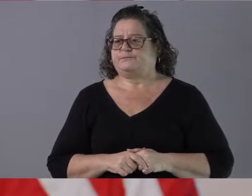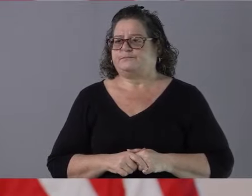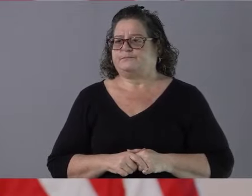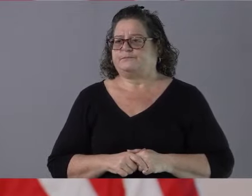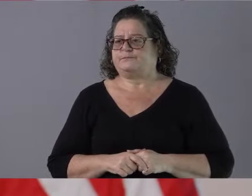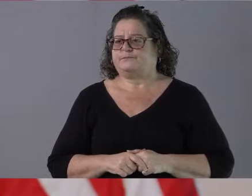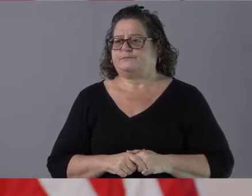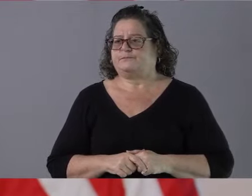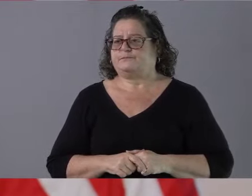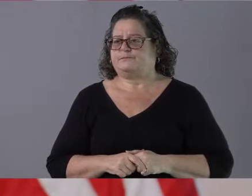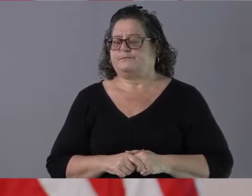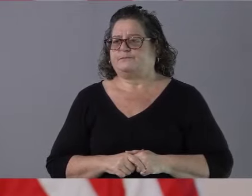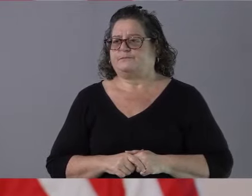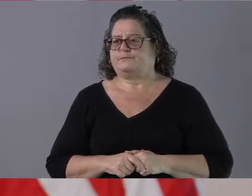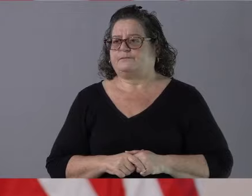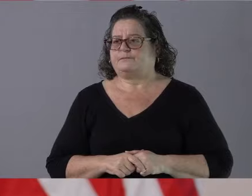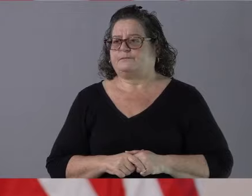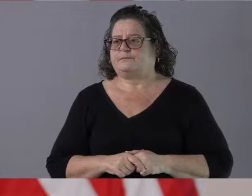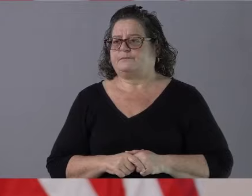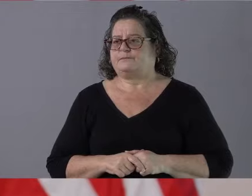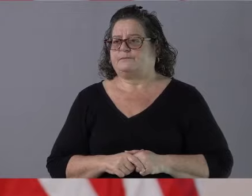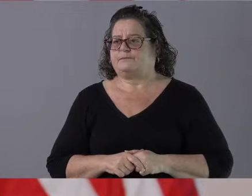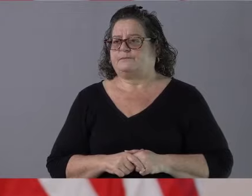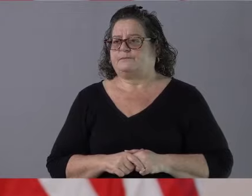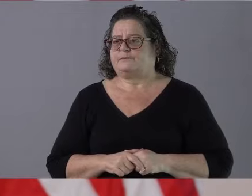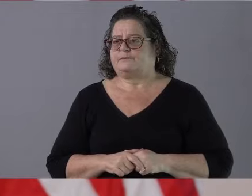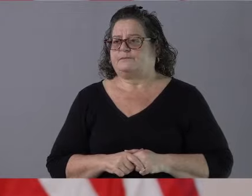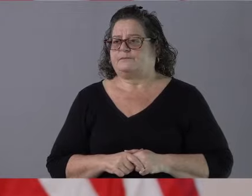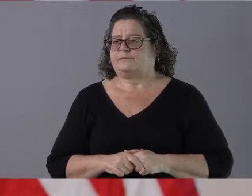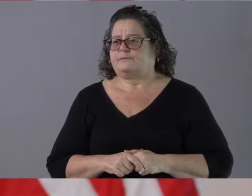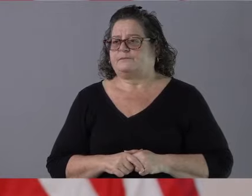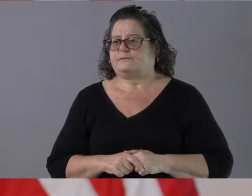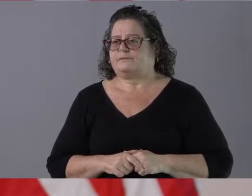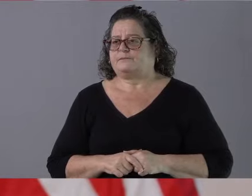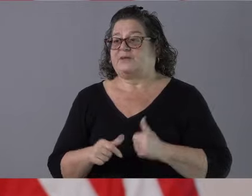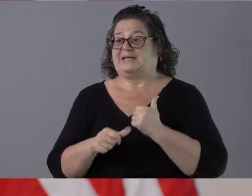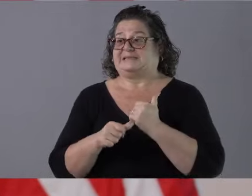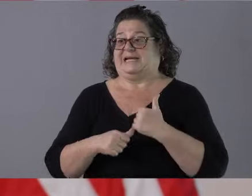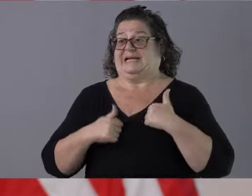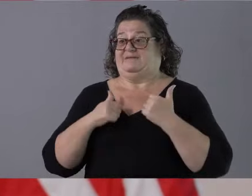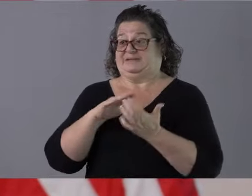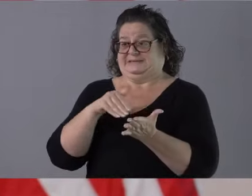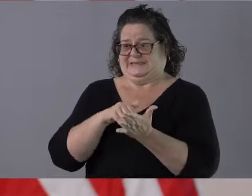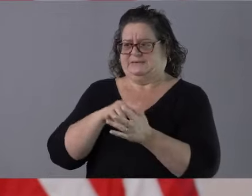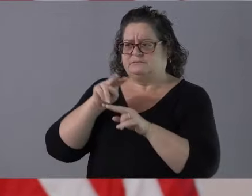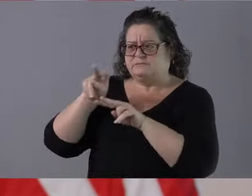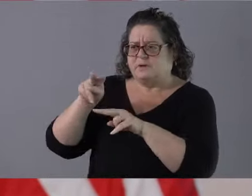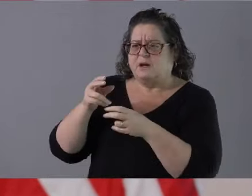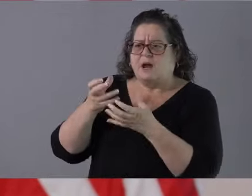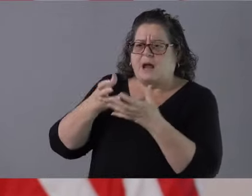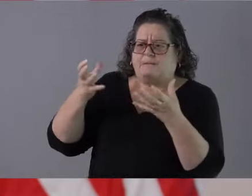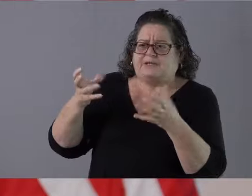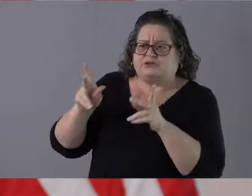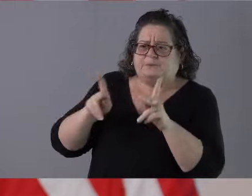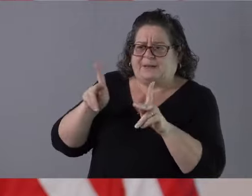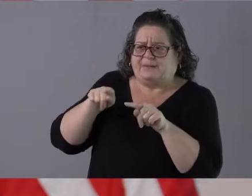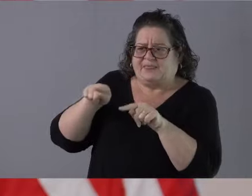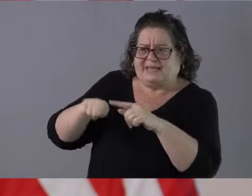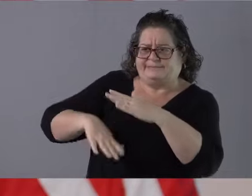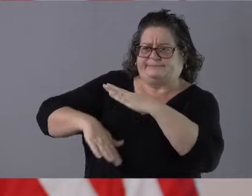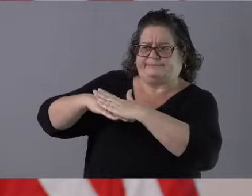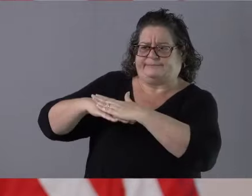but we're looking at what the capacity is to be able to offer that to our assisted living facilities. So that's not the ongoing testing then right